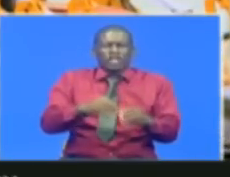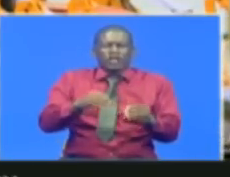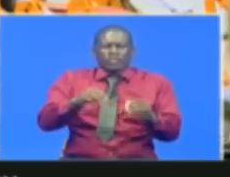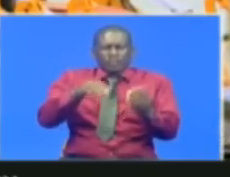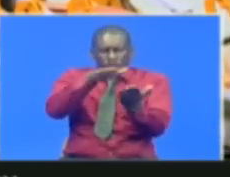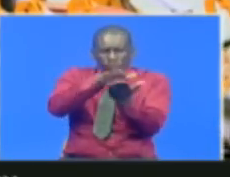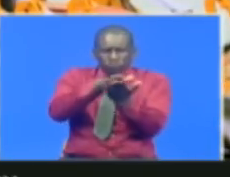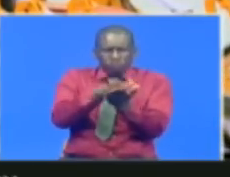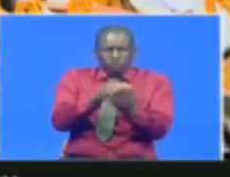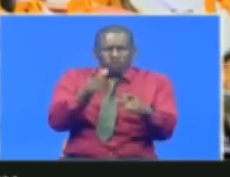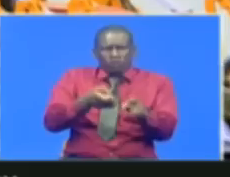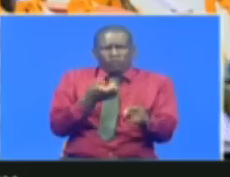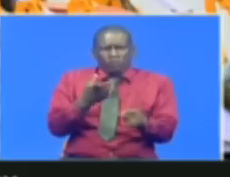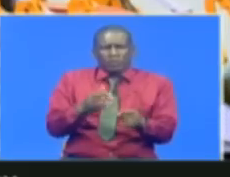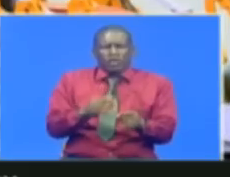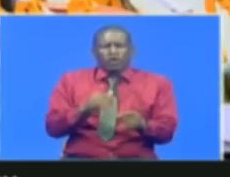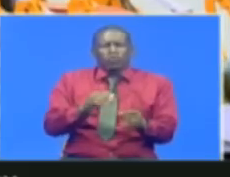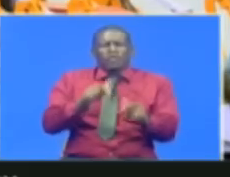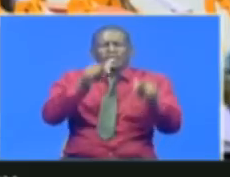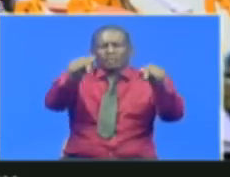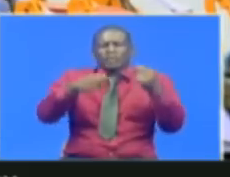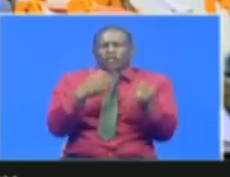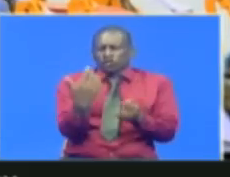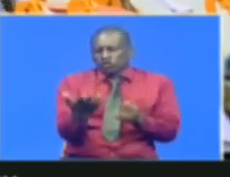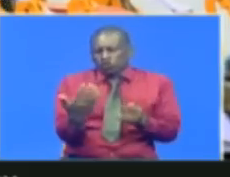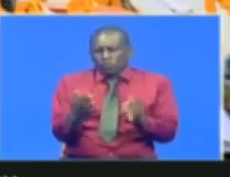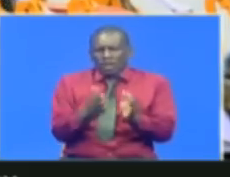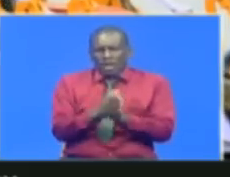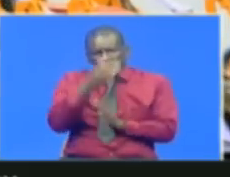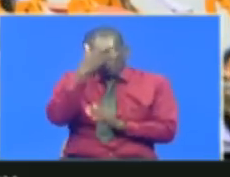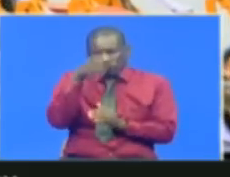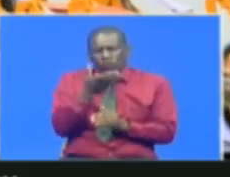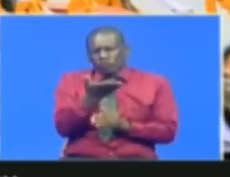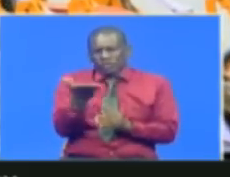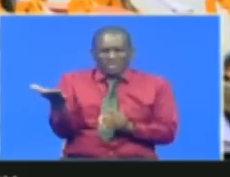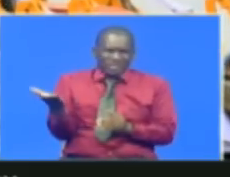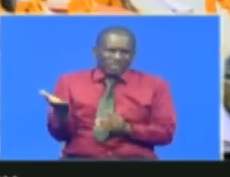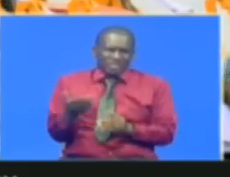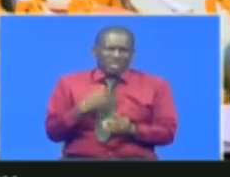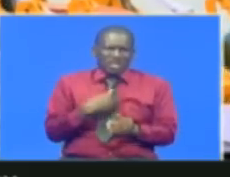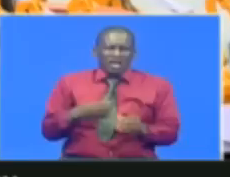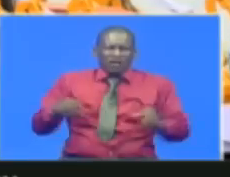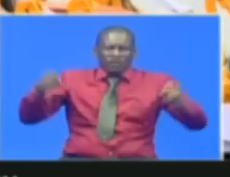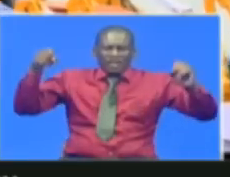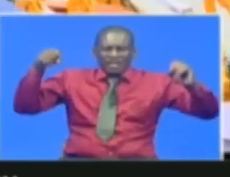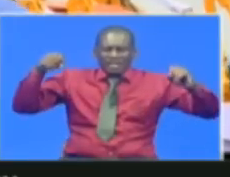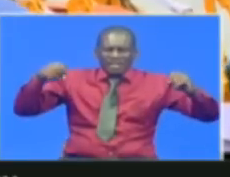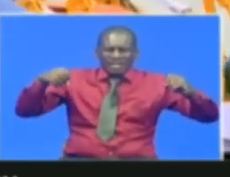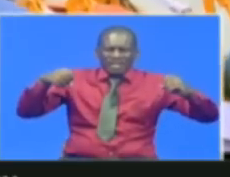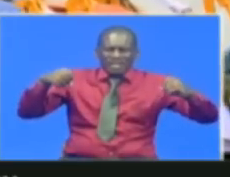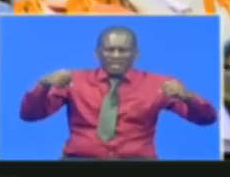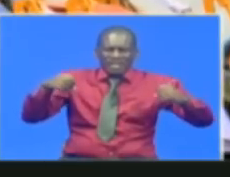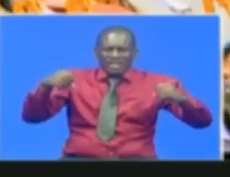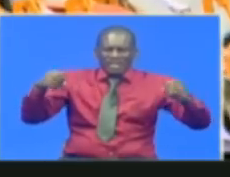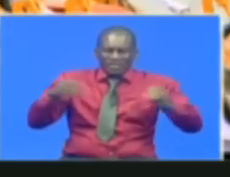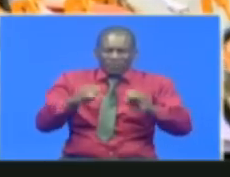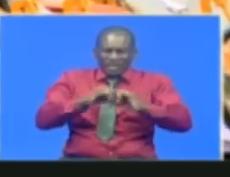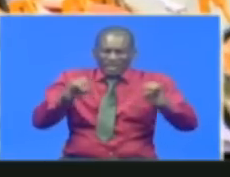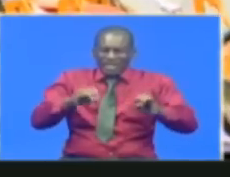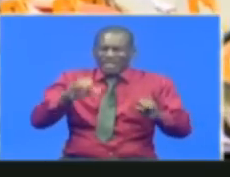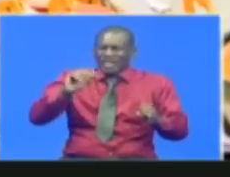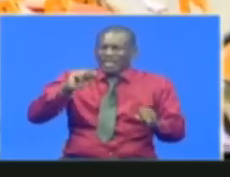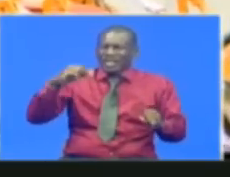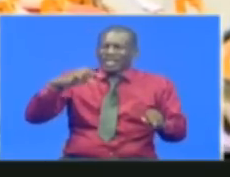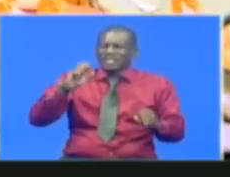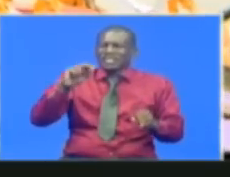there we'll call for documentation. And because these goods have the clearing agents, we'll get to the owners of this product through